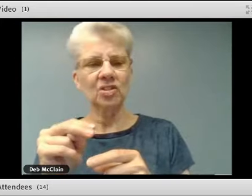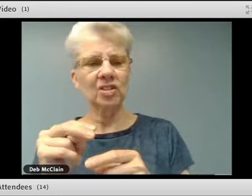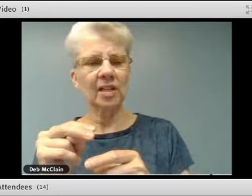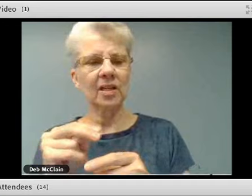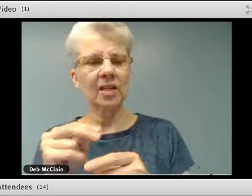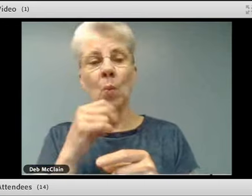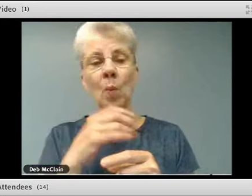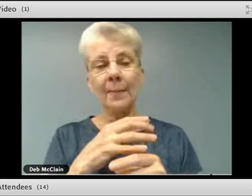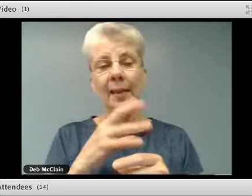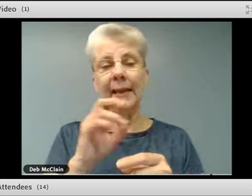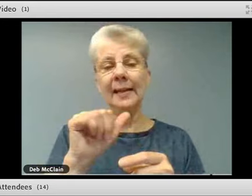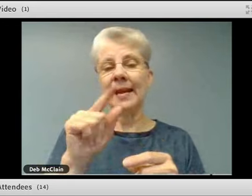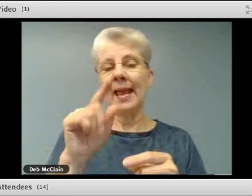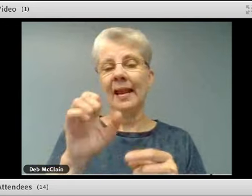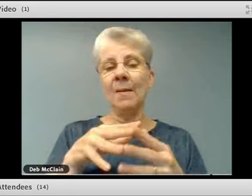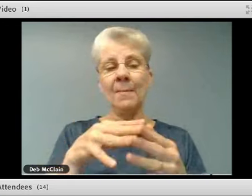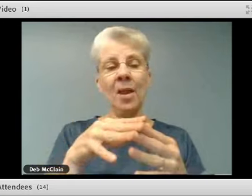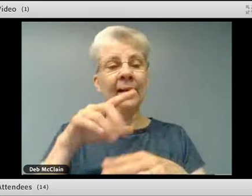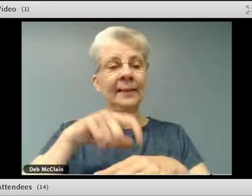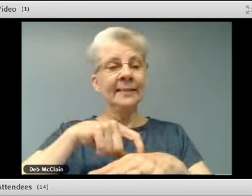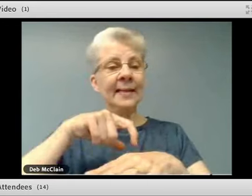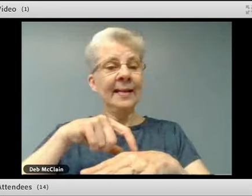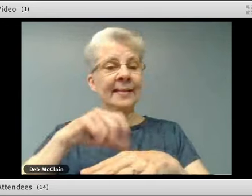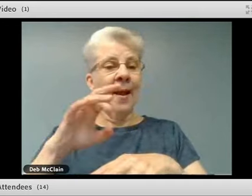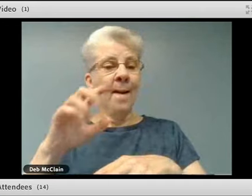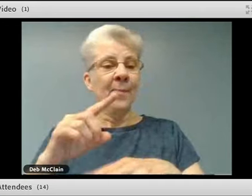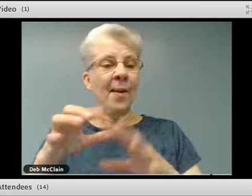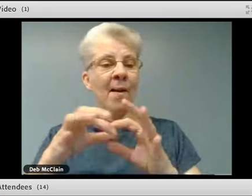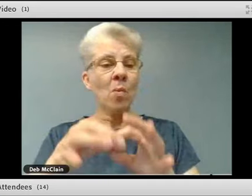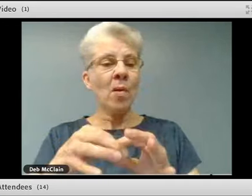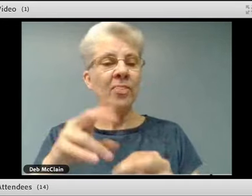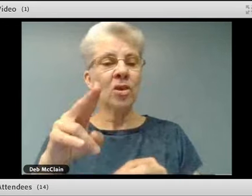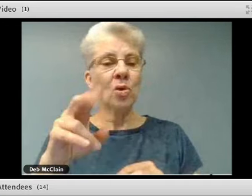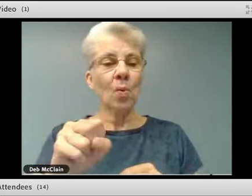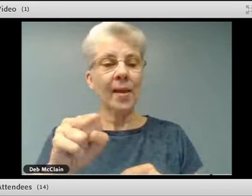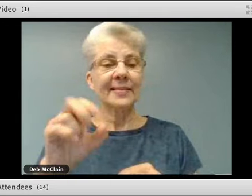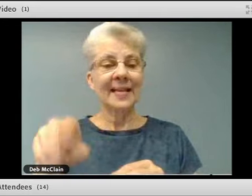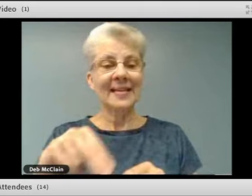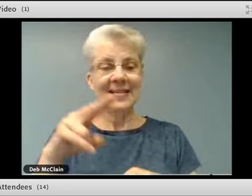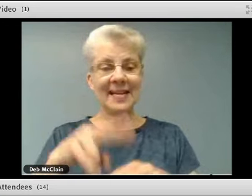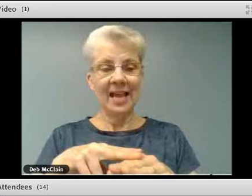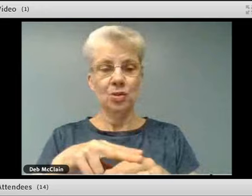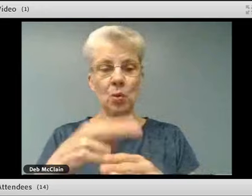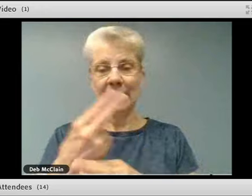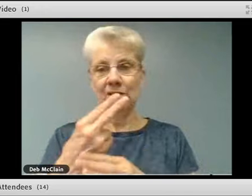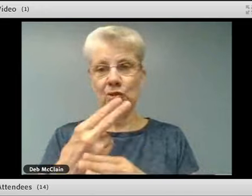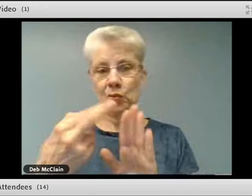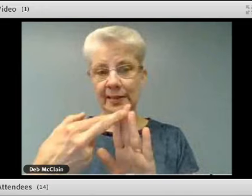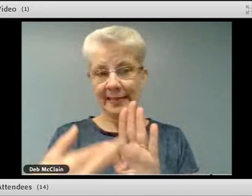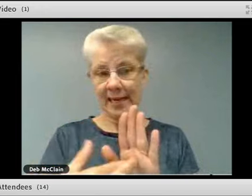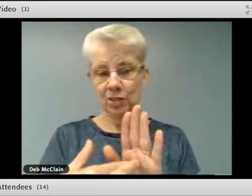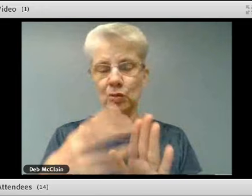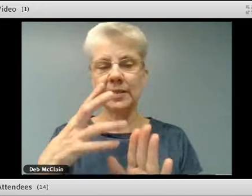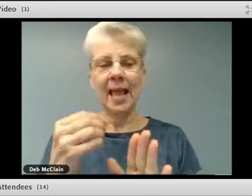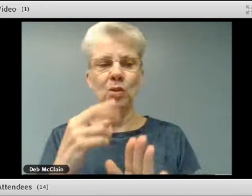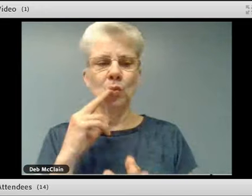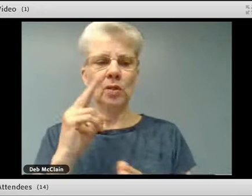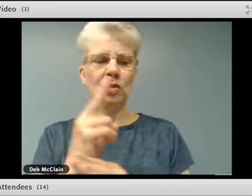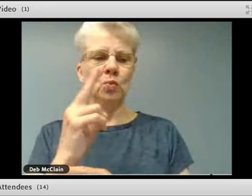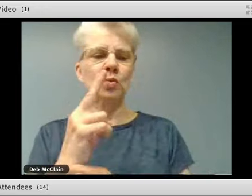period categories align with the U.S. National History Standards, and you can use both drop-down